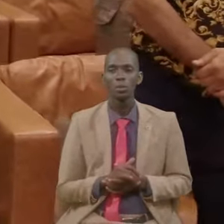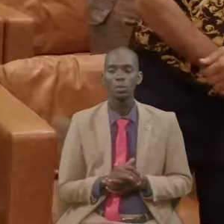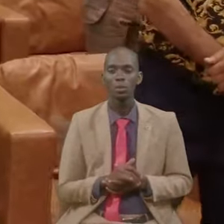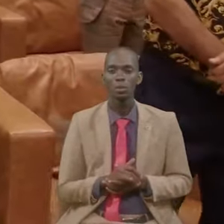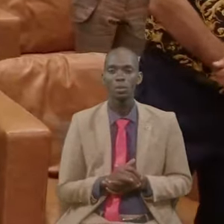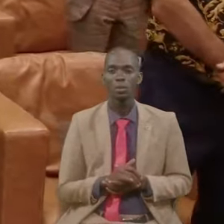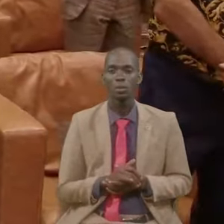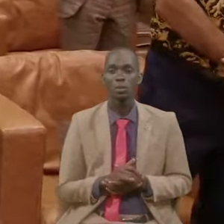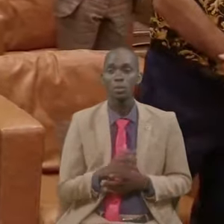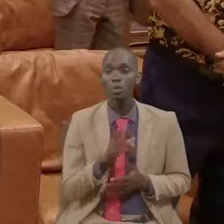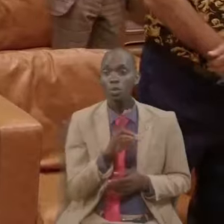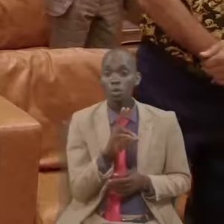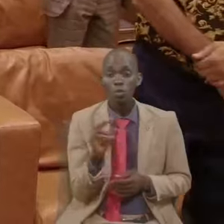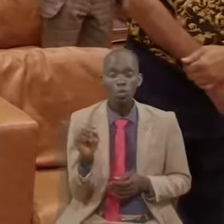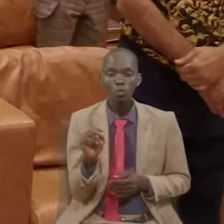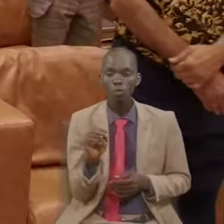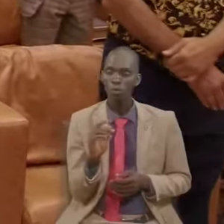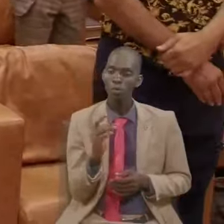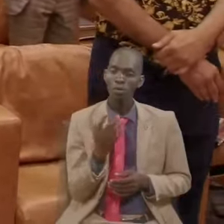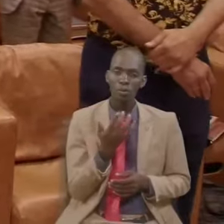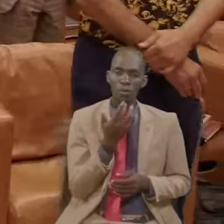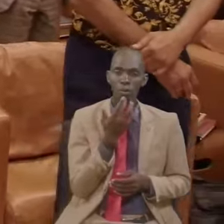No partiality.